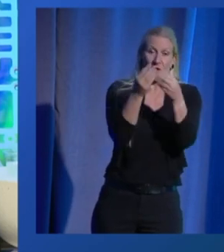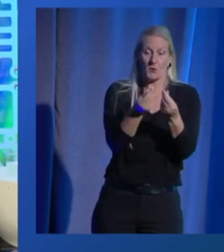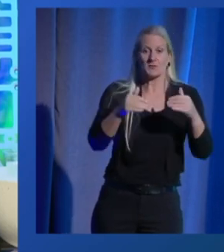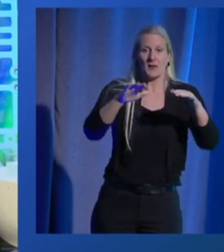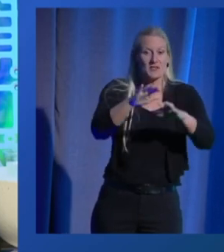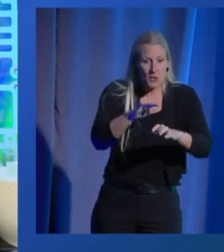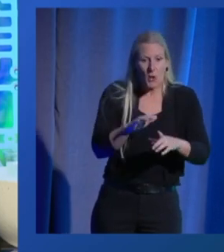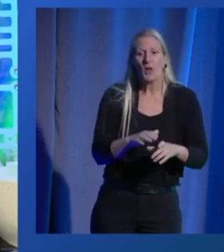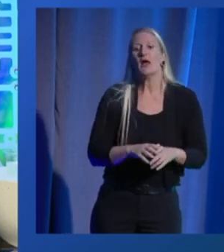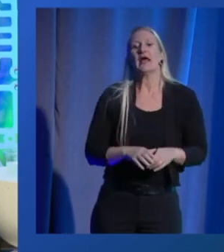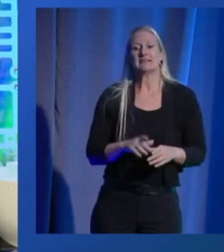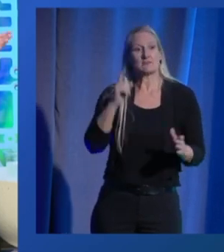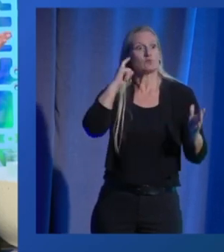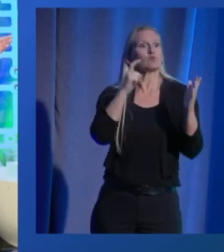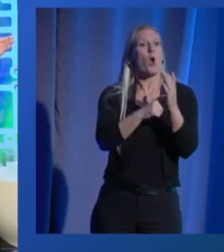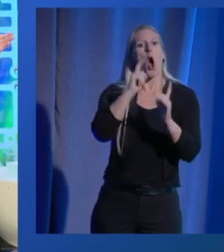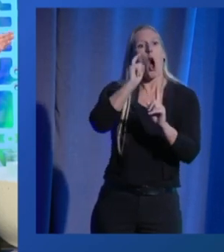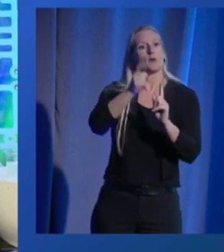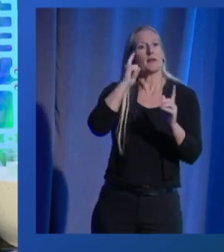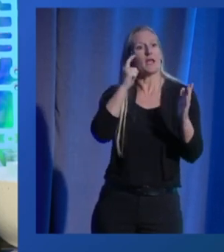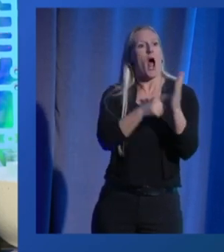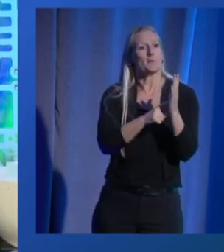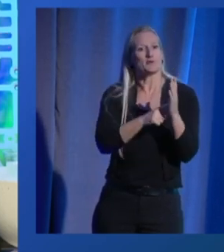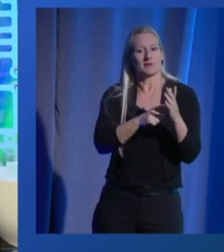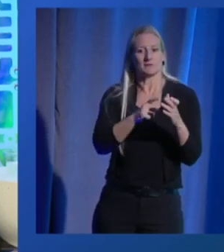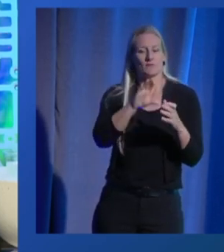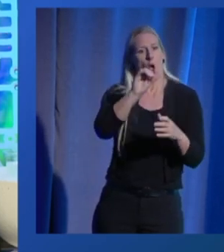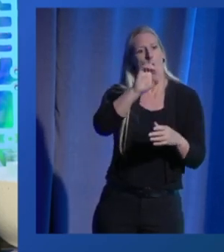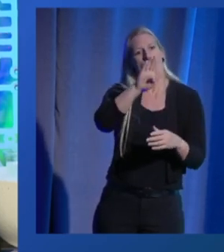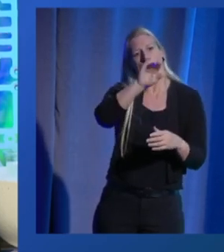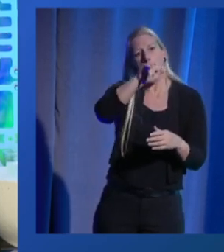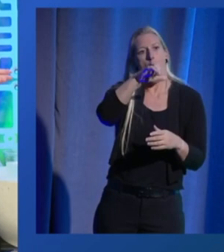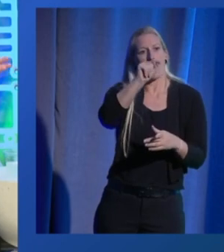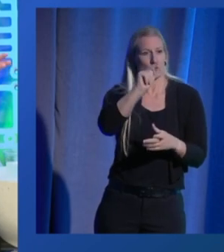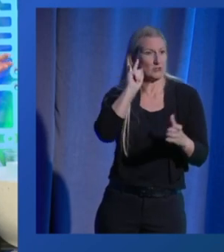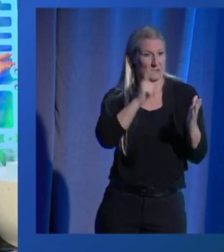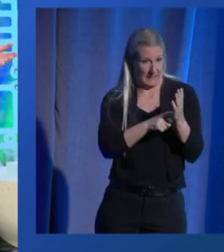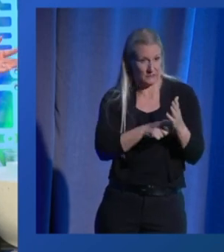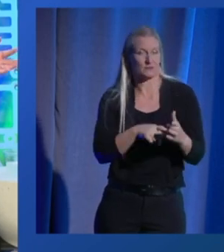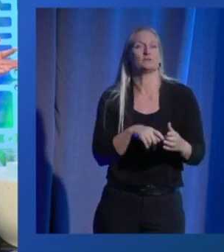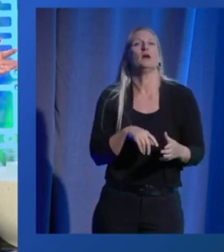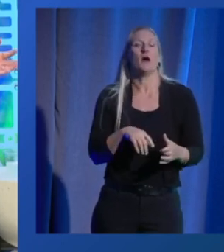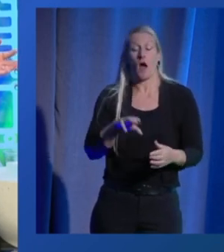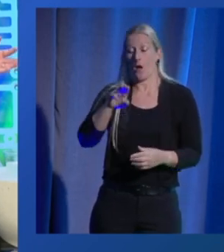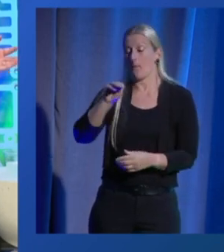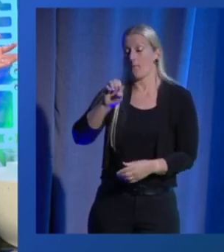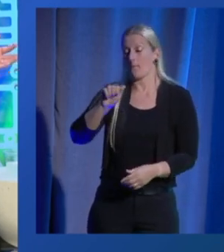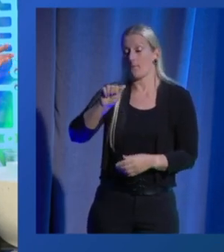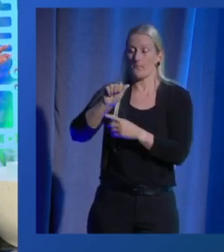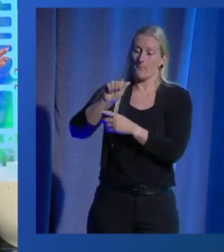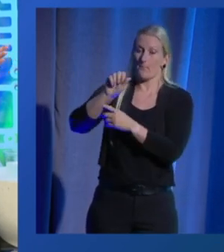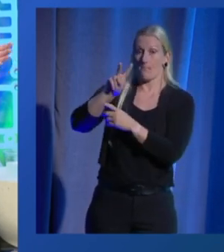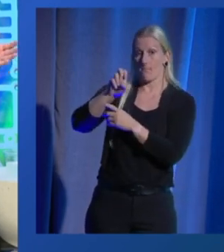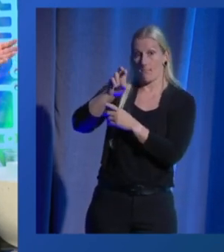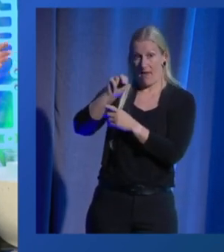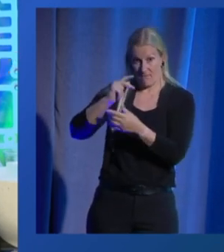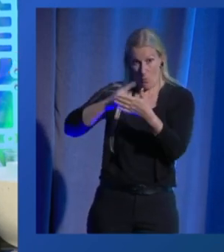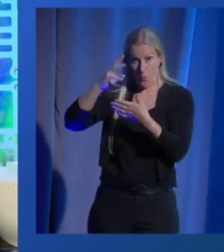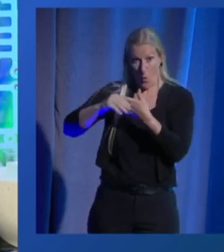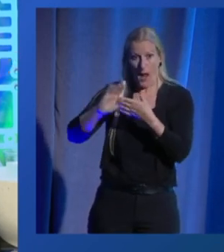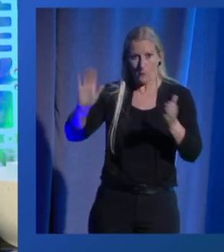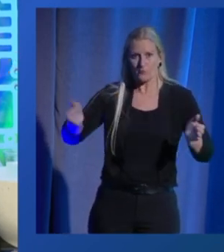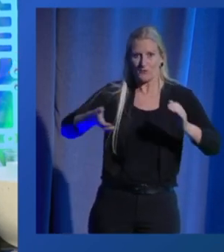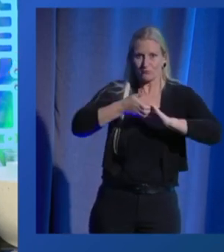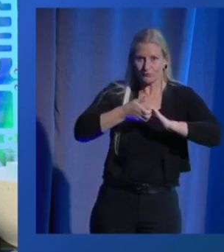automating object detection uh we have a very strong partnership with the maen program that we're very excited has persisted through the many many